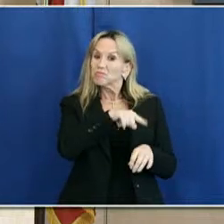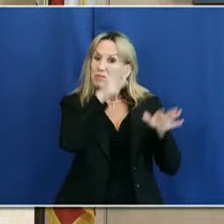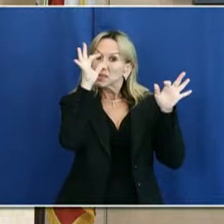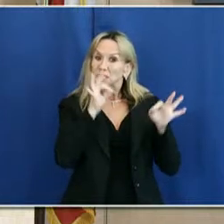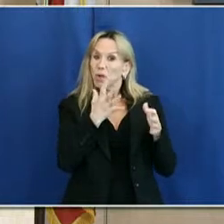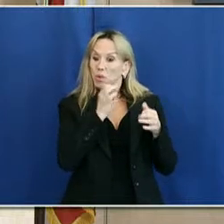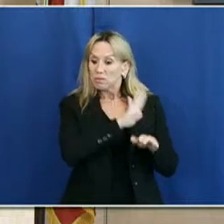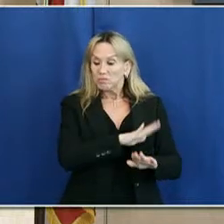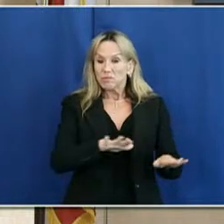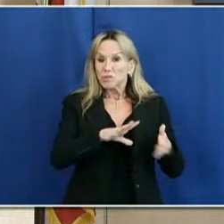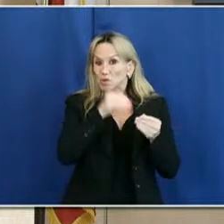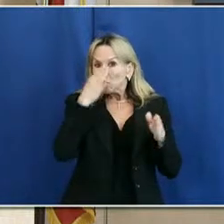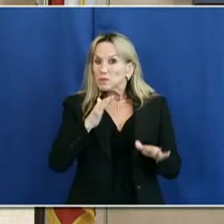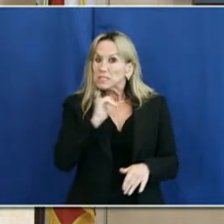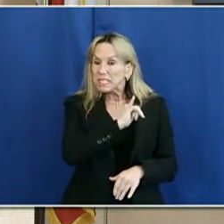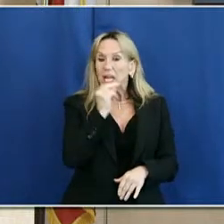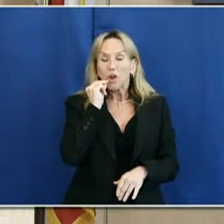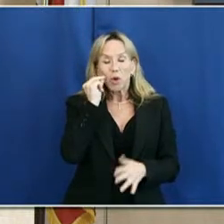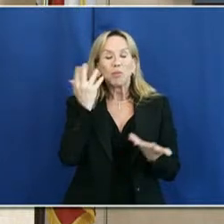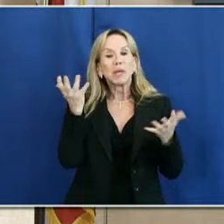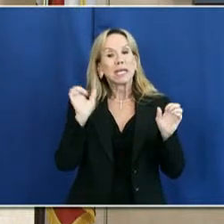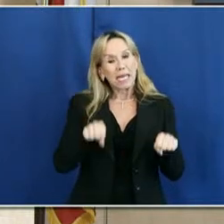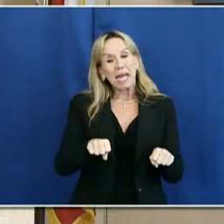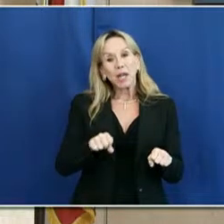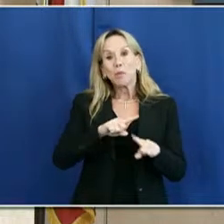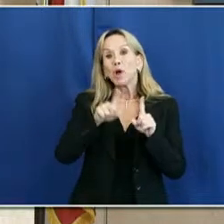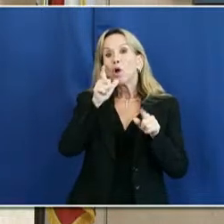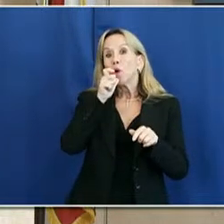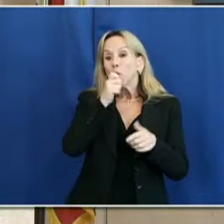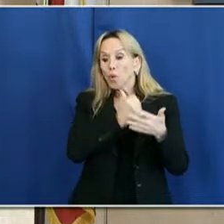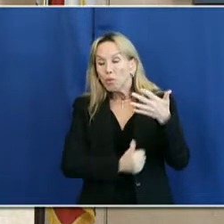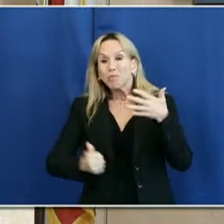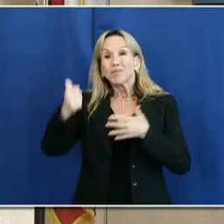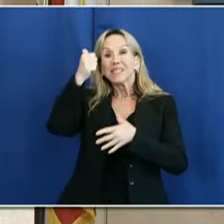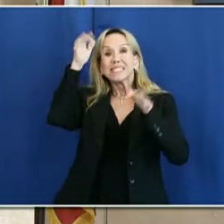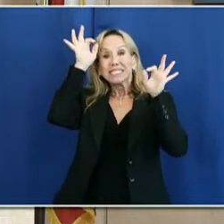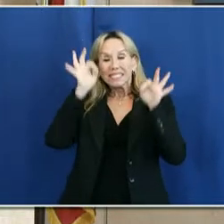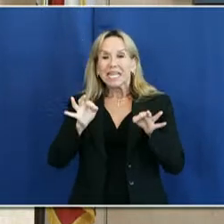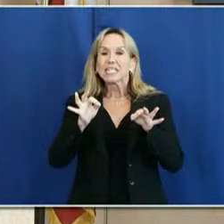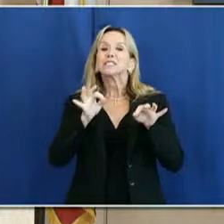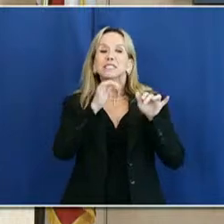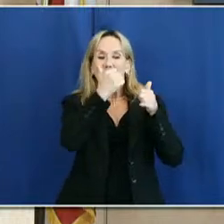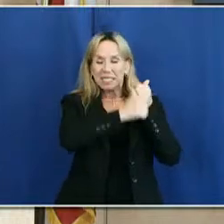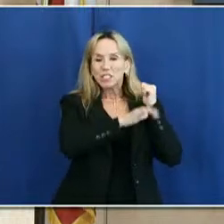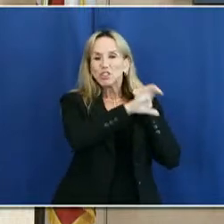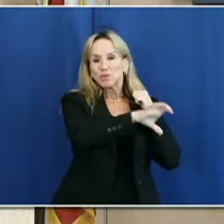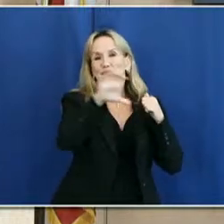again, this is just guidance. The ultimate decision rests with our local school districts.